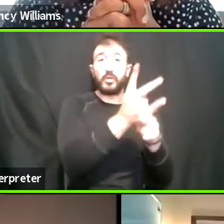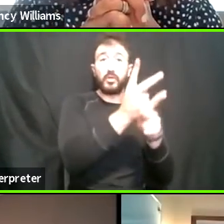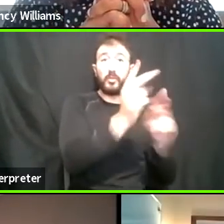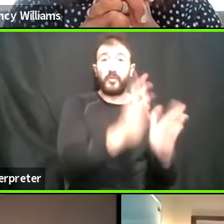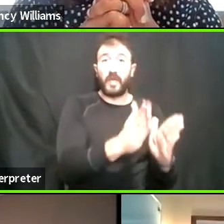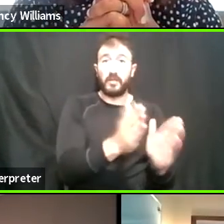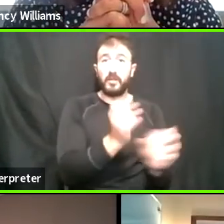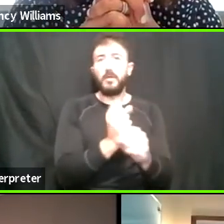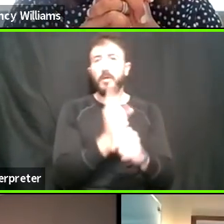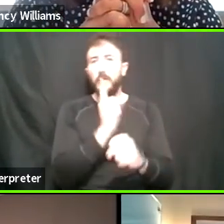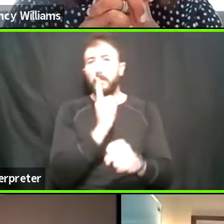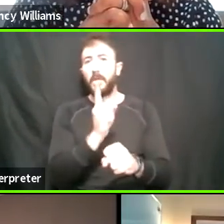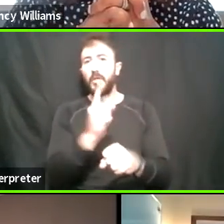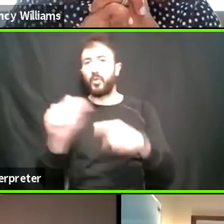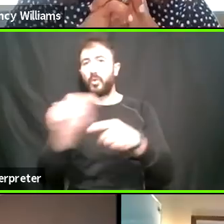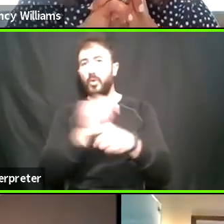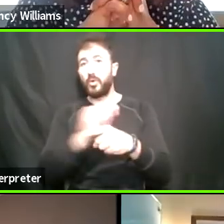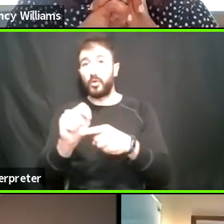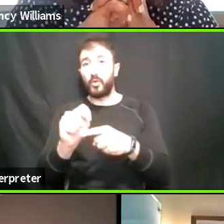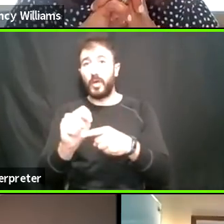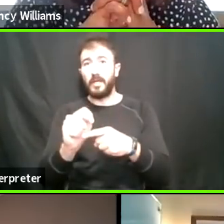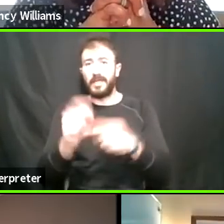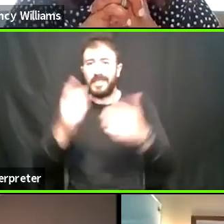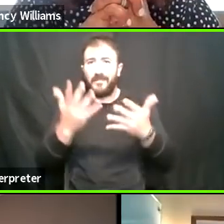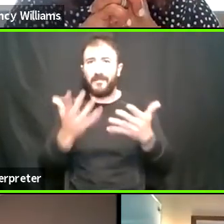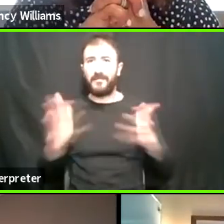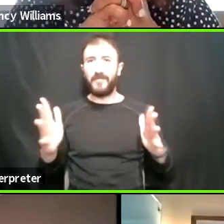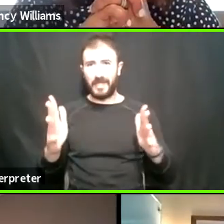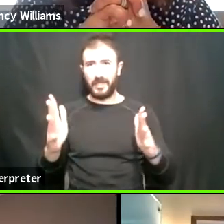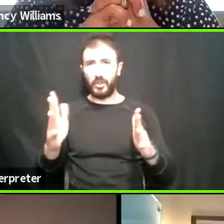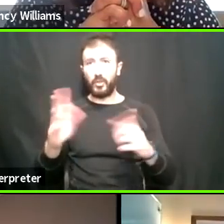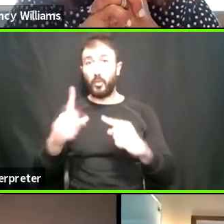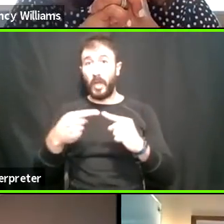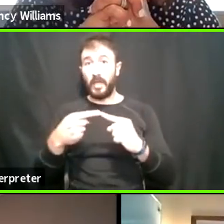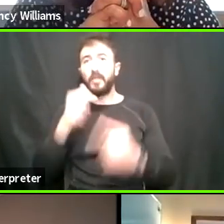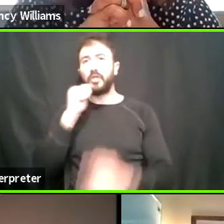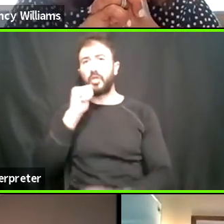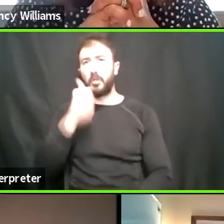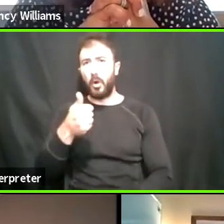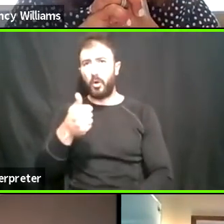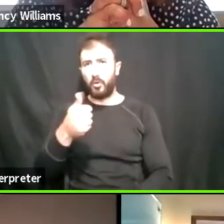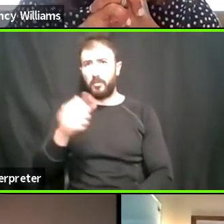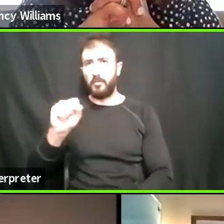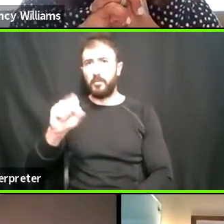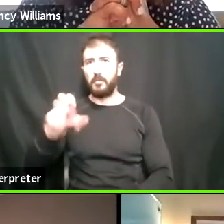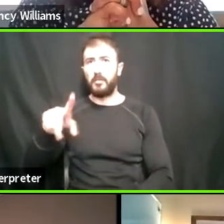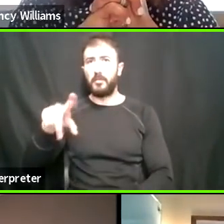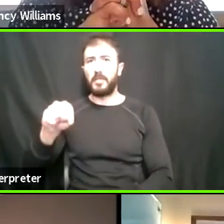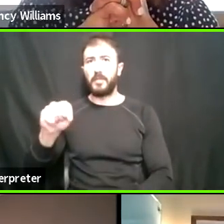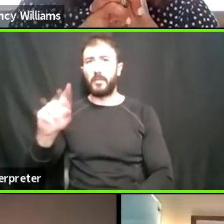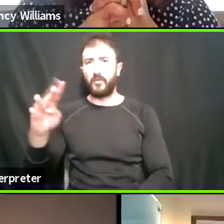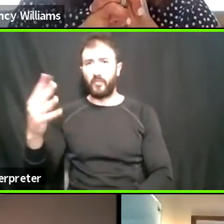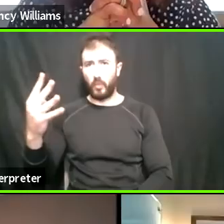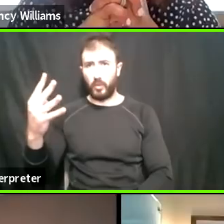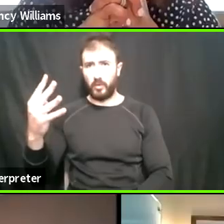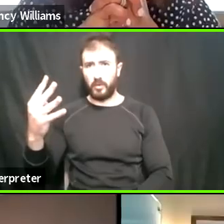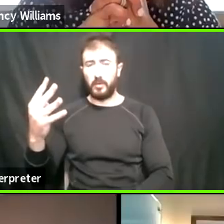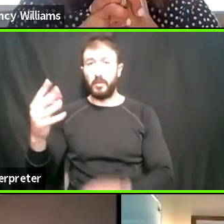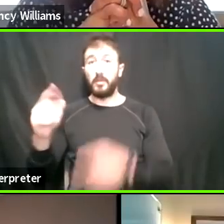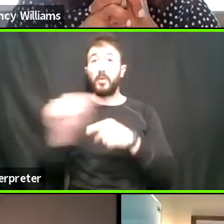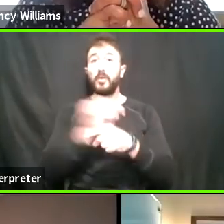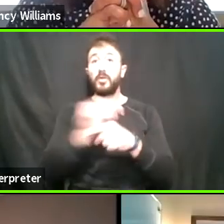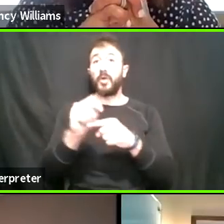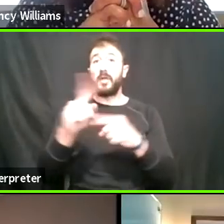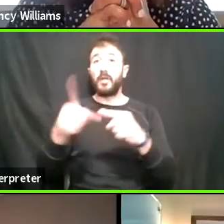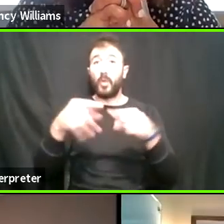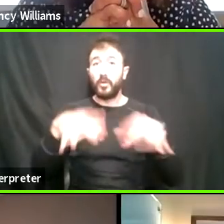September 4th, which would be for tomorrow. I also want to add that as you're taking the training, at the very end, you'll be asked to